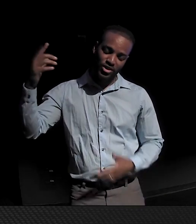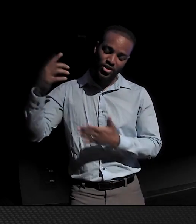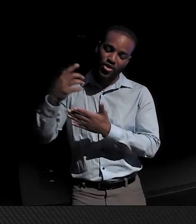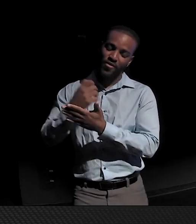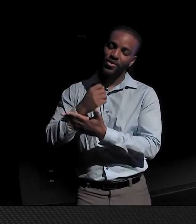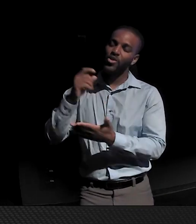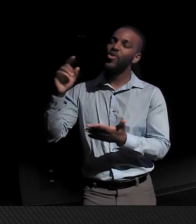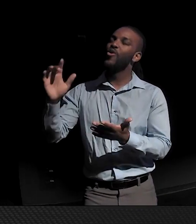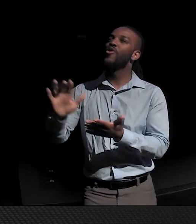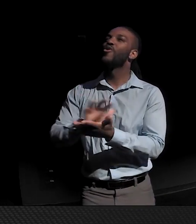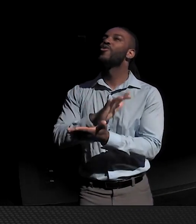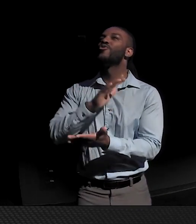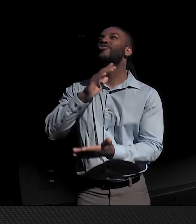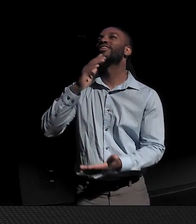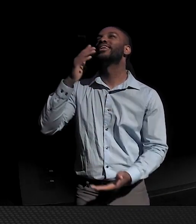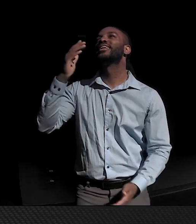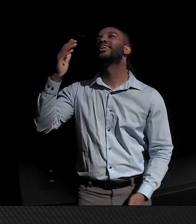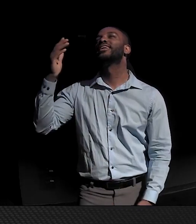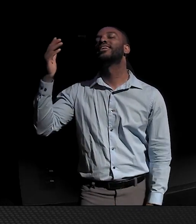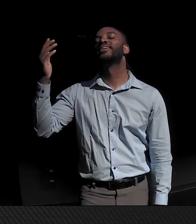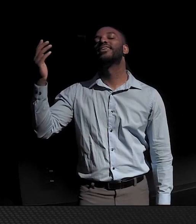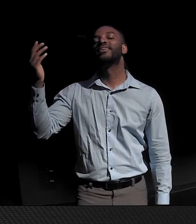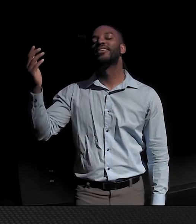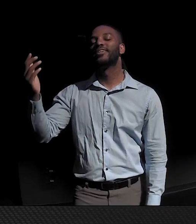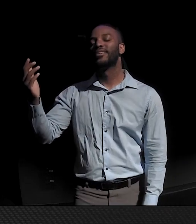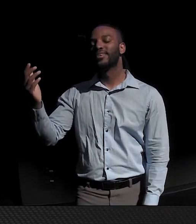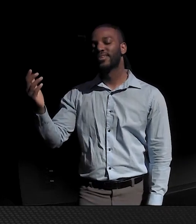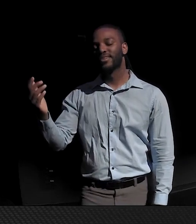You deserve the glory.